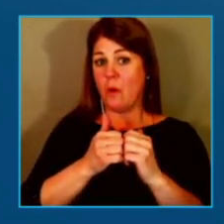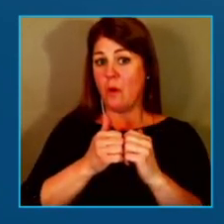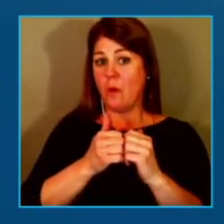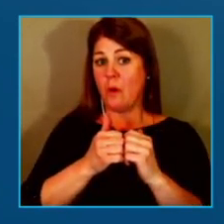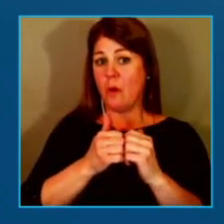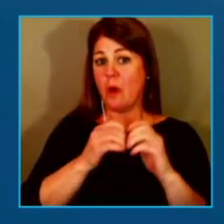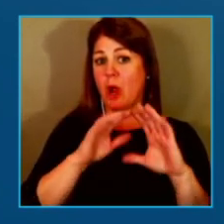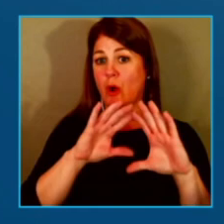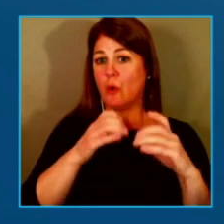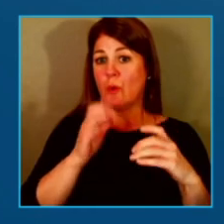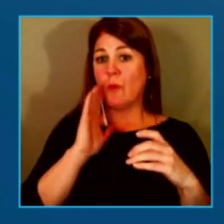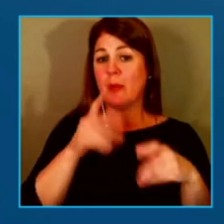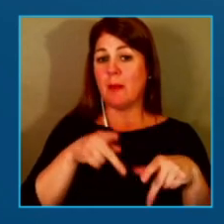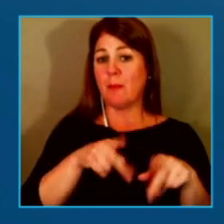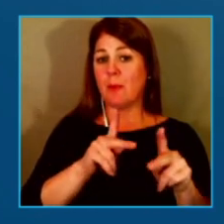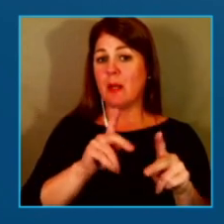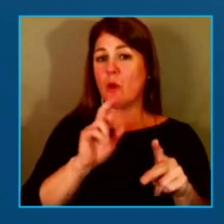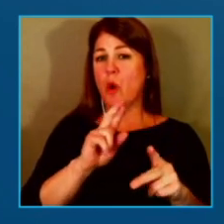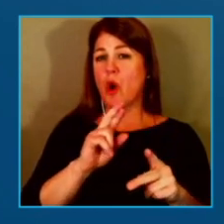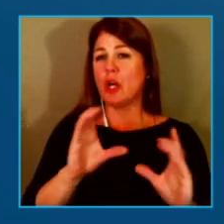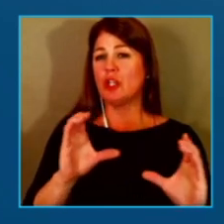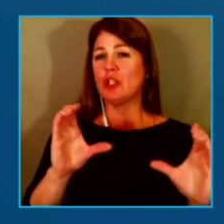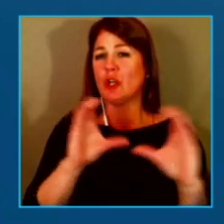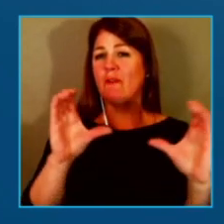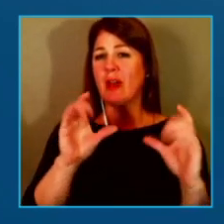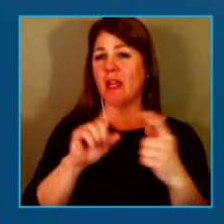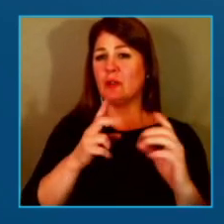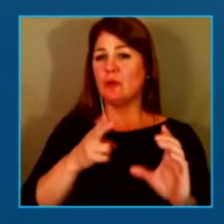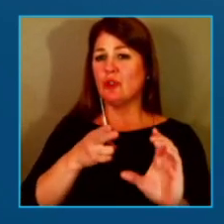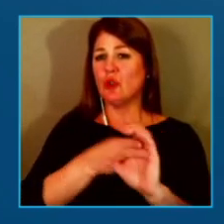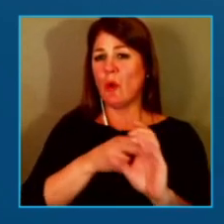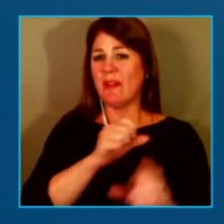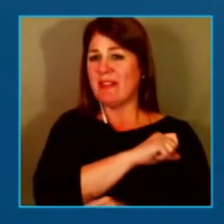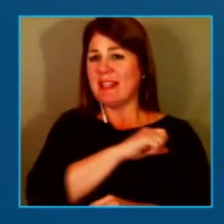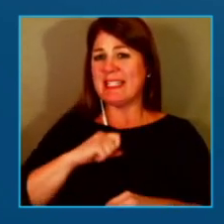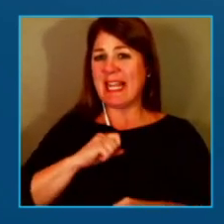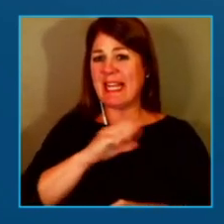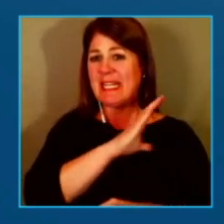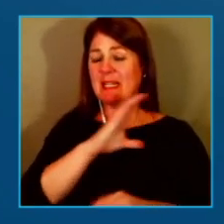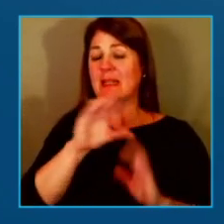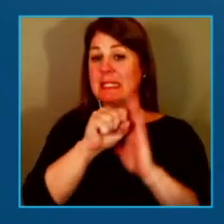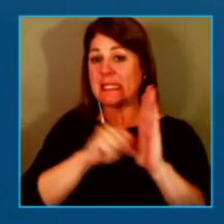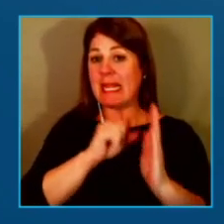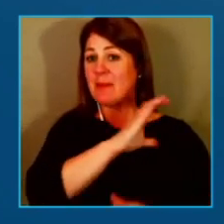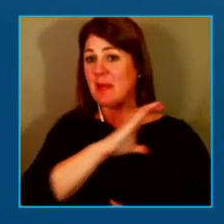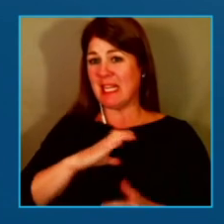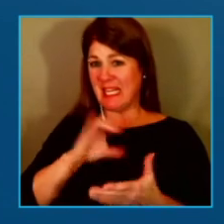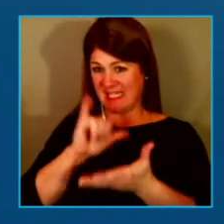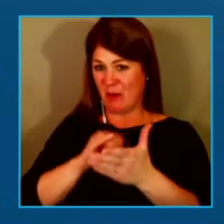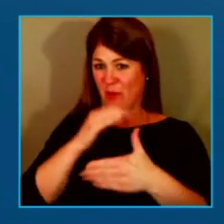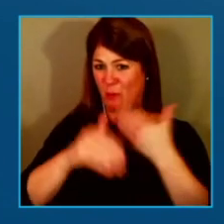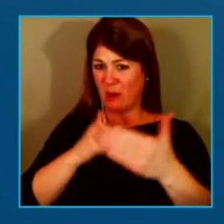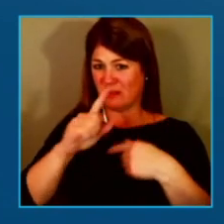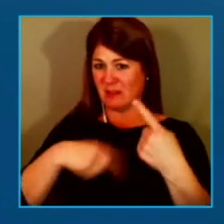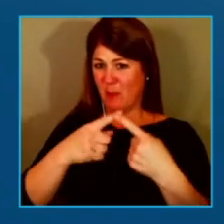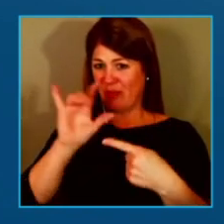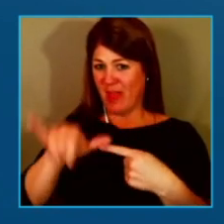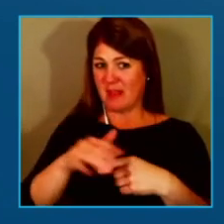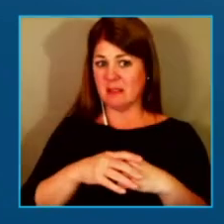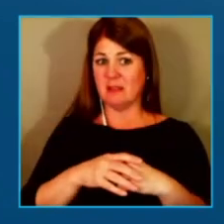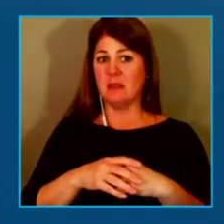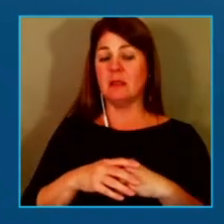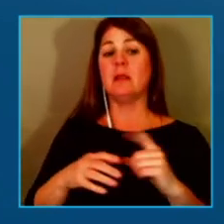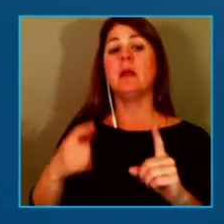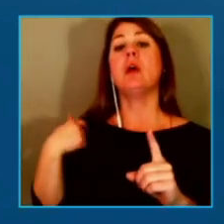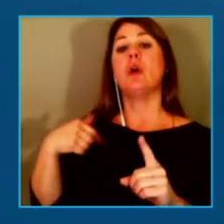or certified to join the state committee? Is that where that process is going to be laid out? We have an affirmative action plan